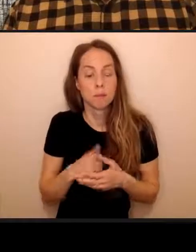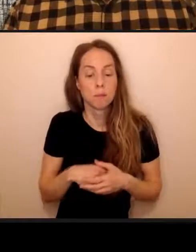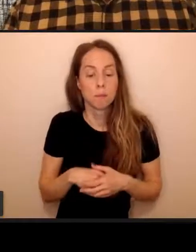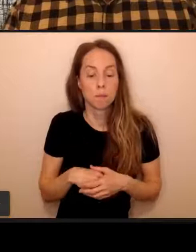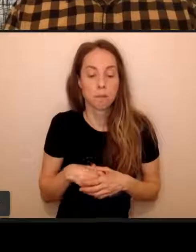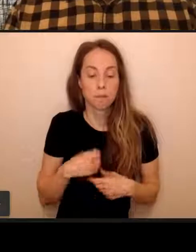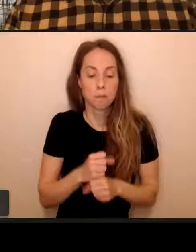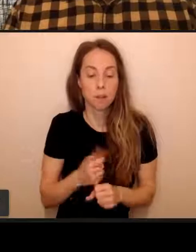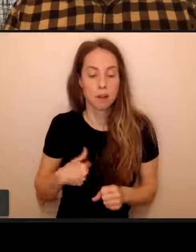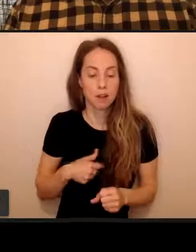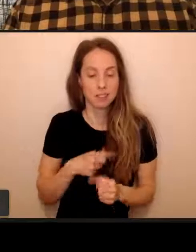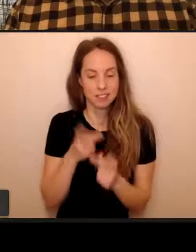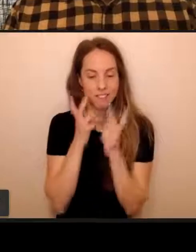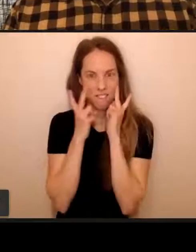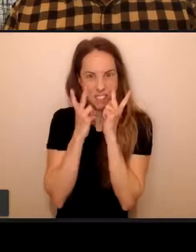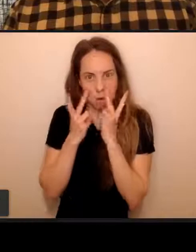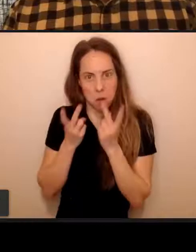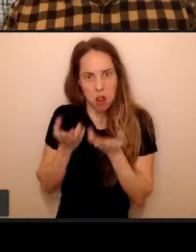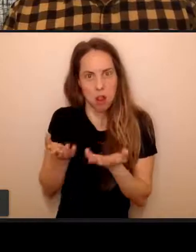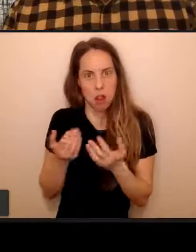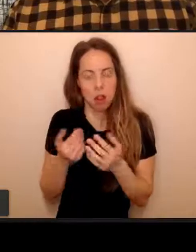make us visible and our